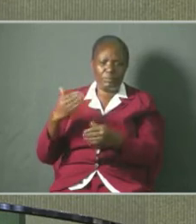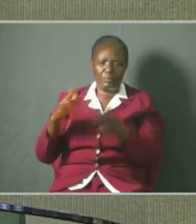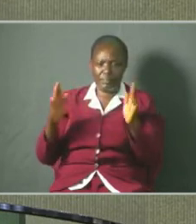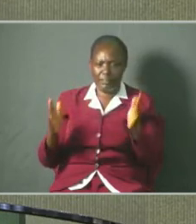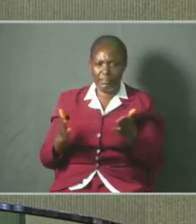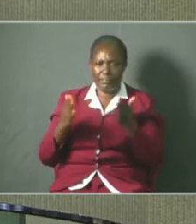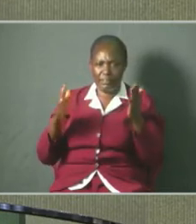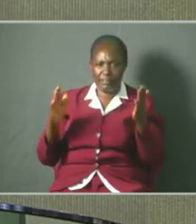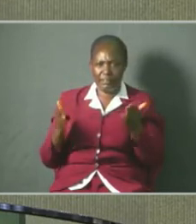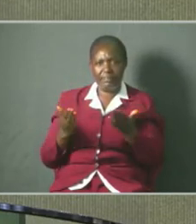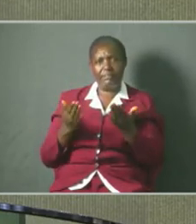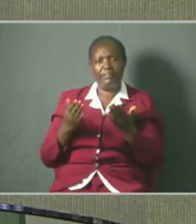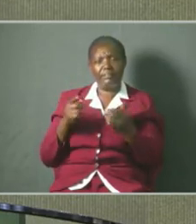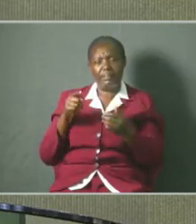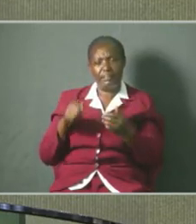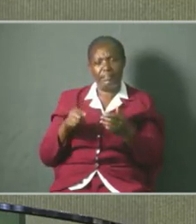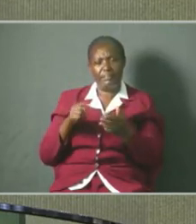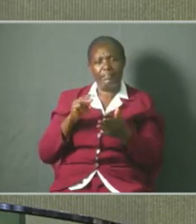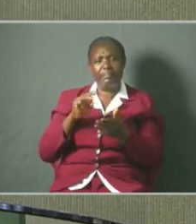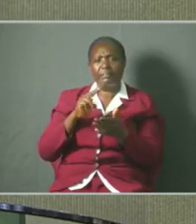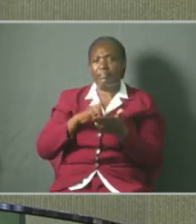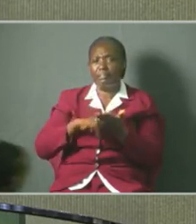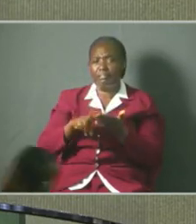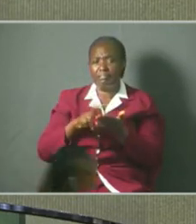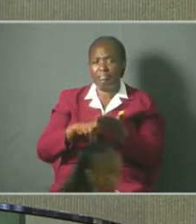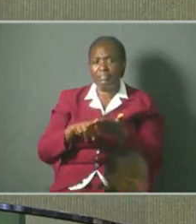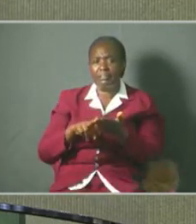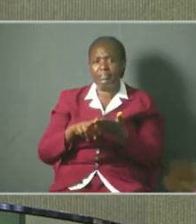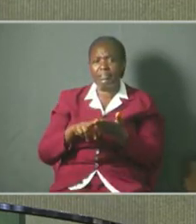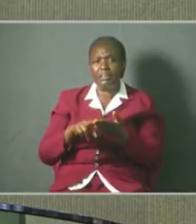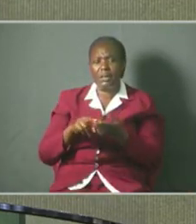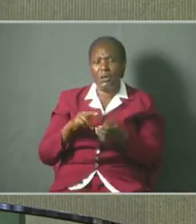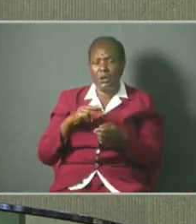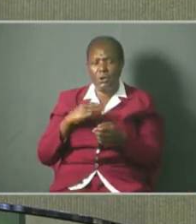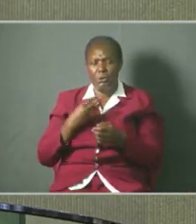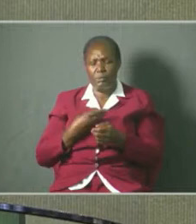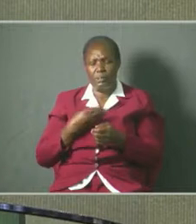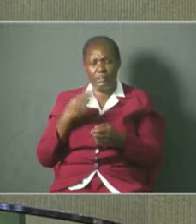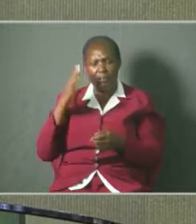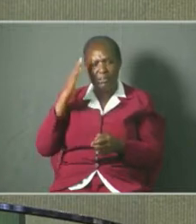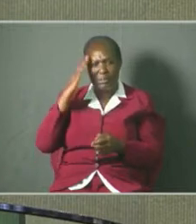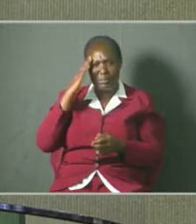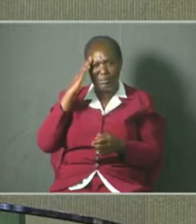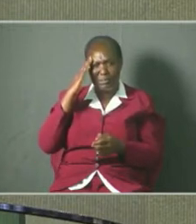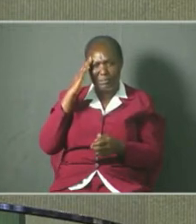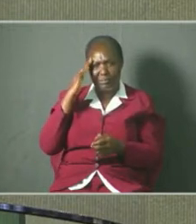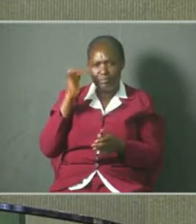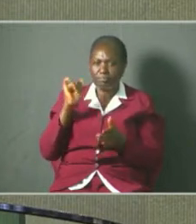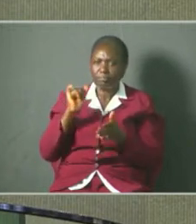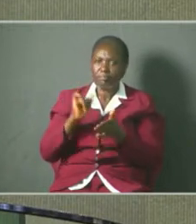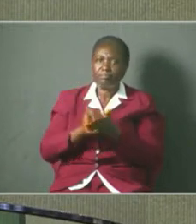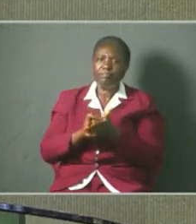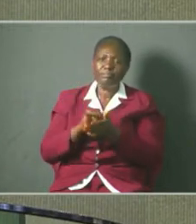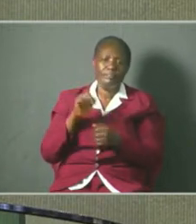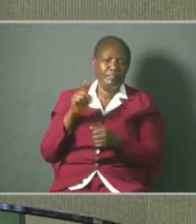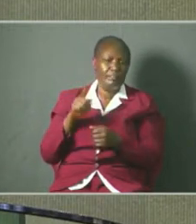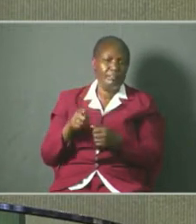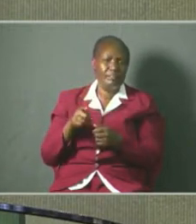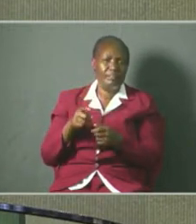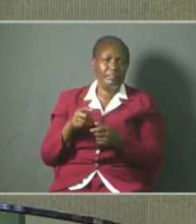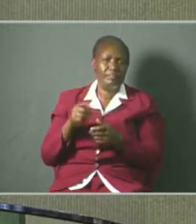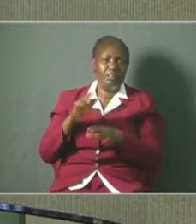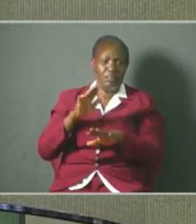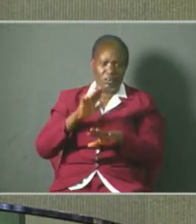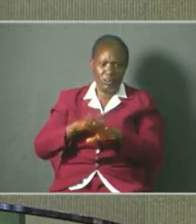verse is that we get to the realization that this good